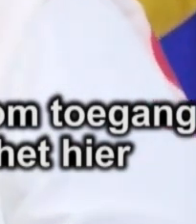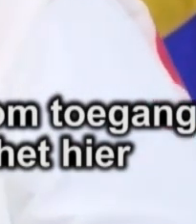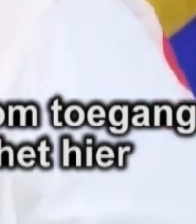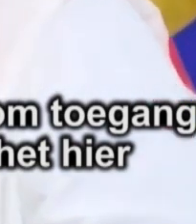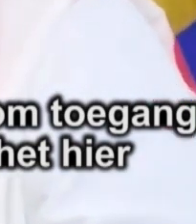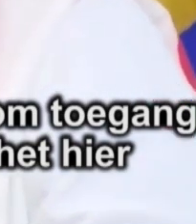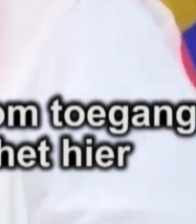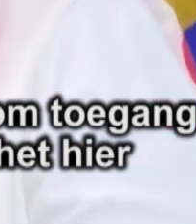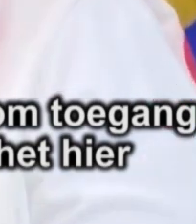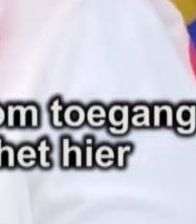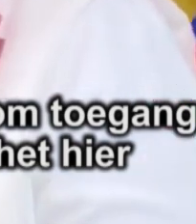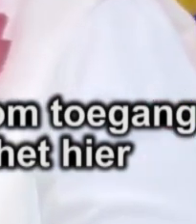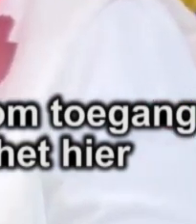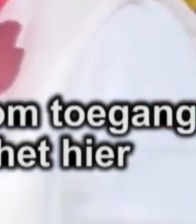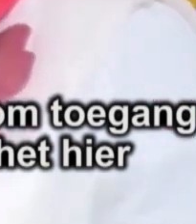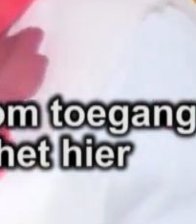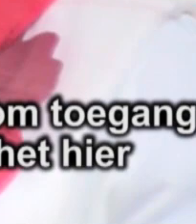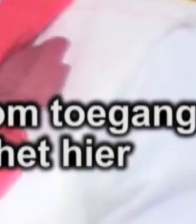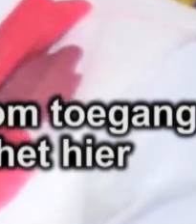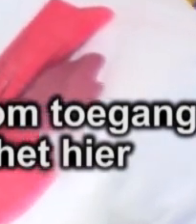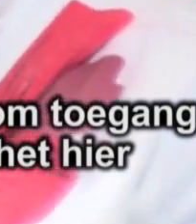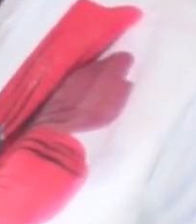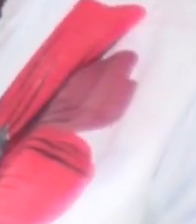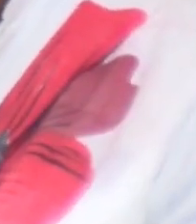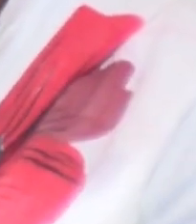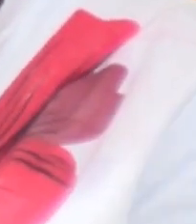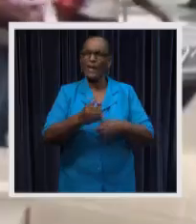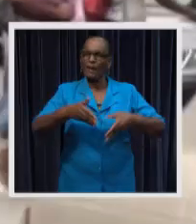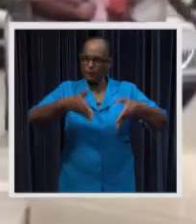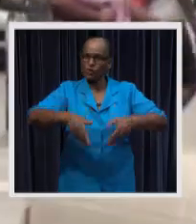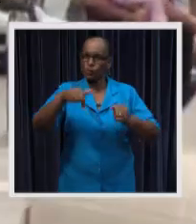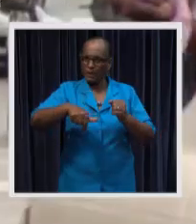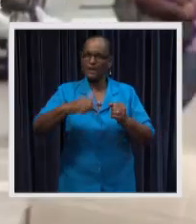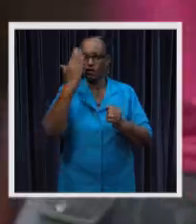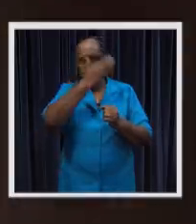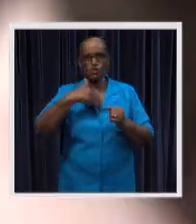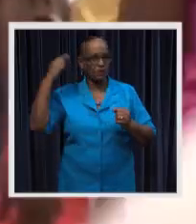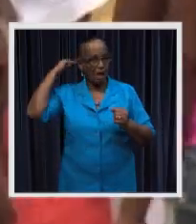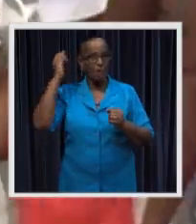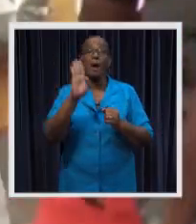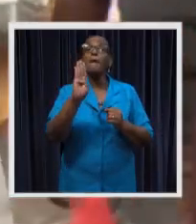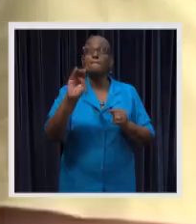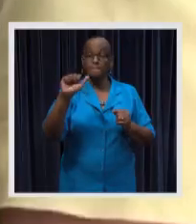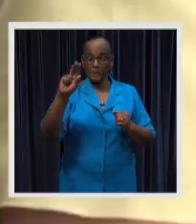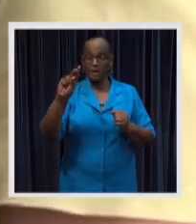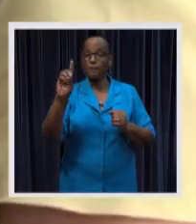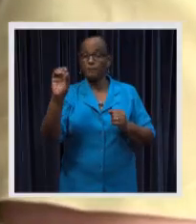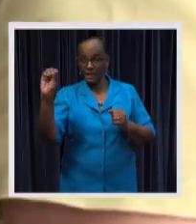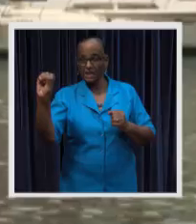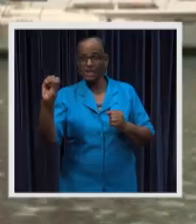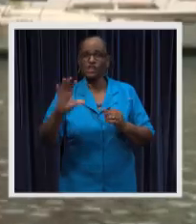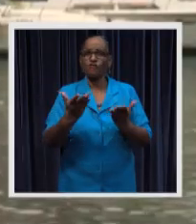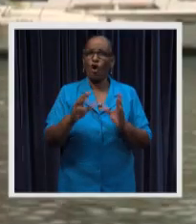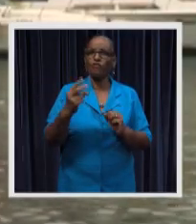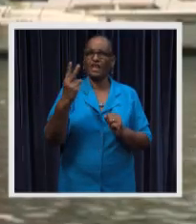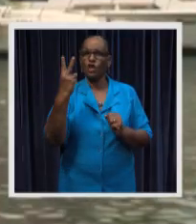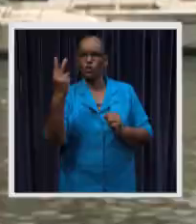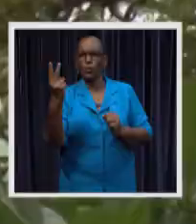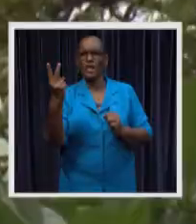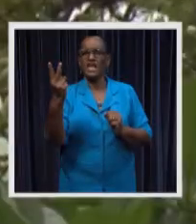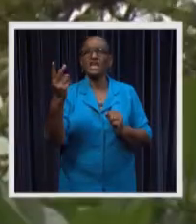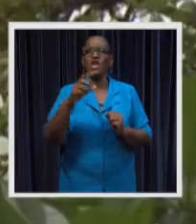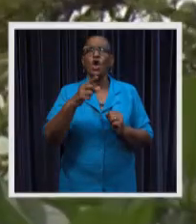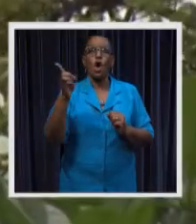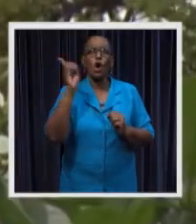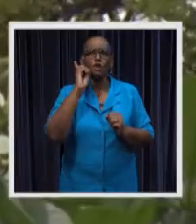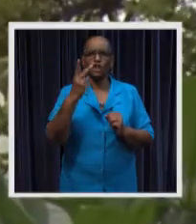access fresh water in the volume which you have it here in Suriname. Barbados has approximately